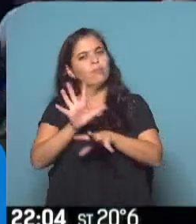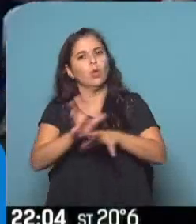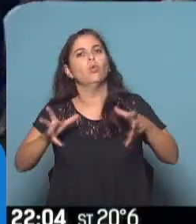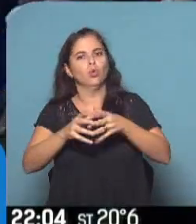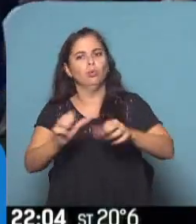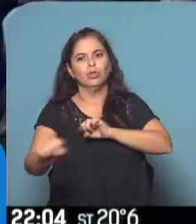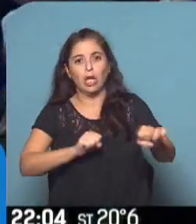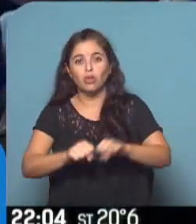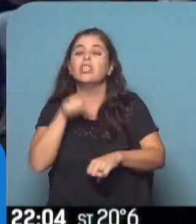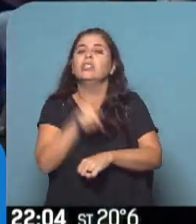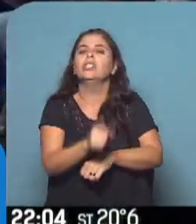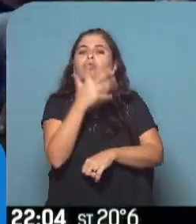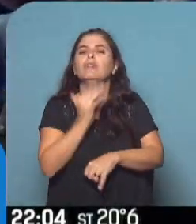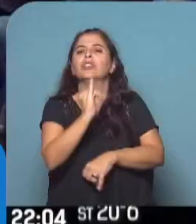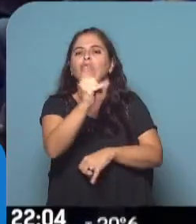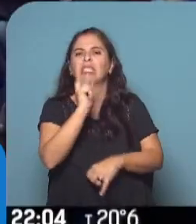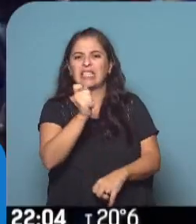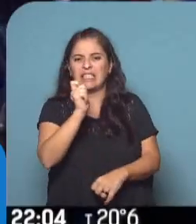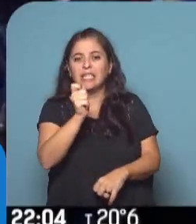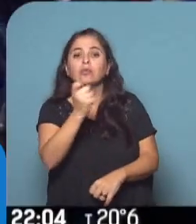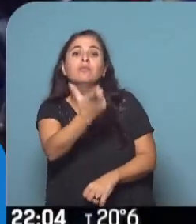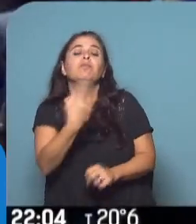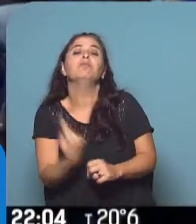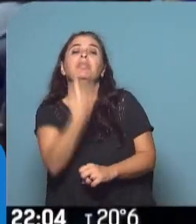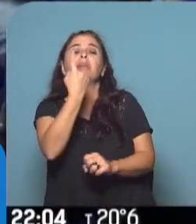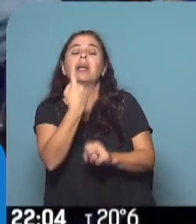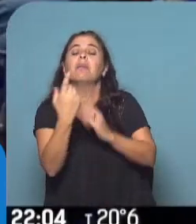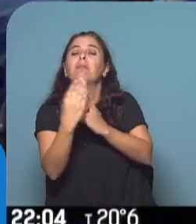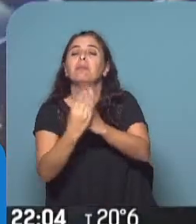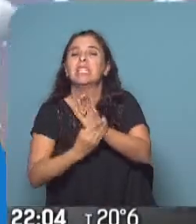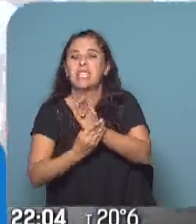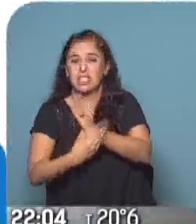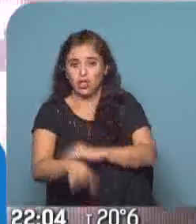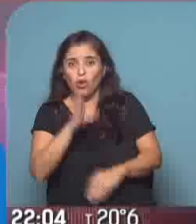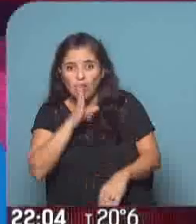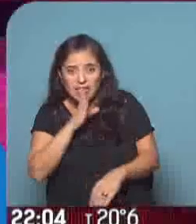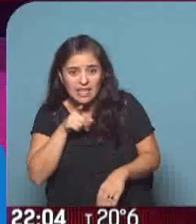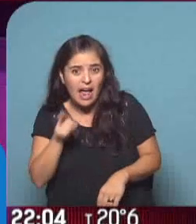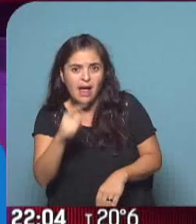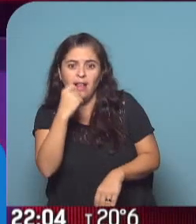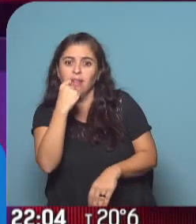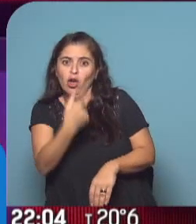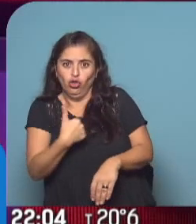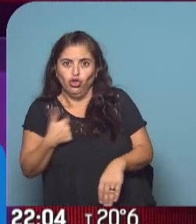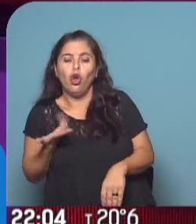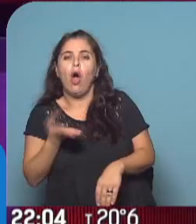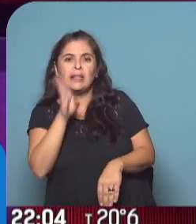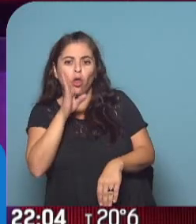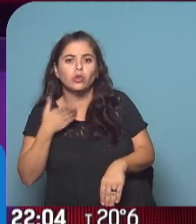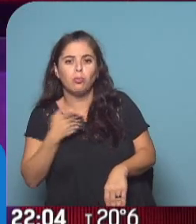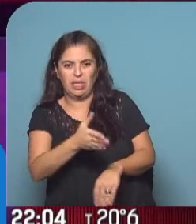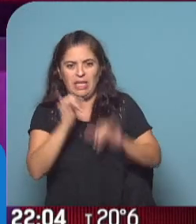el primer ministro de Israel, Benjamin Netanyahu, quien se atribuyó a haberla solicitado a la Casa Blanca. There is a new efflorescence, a